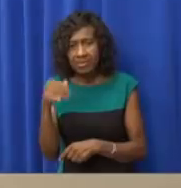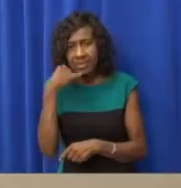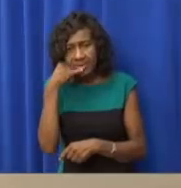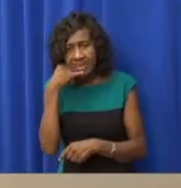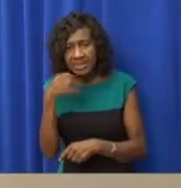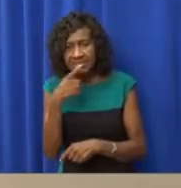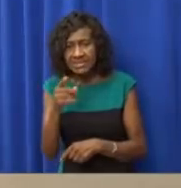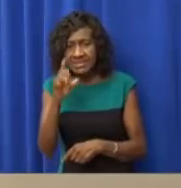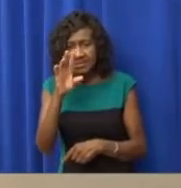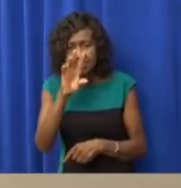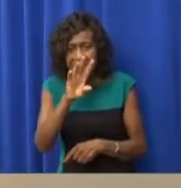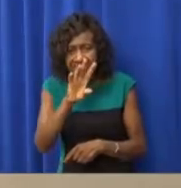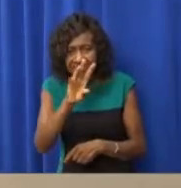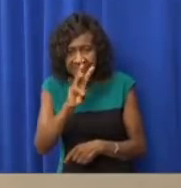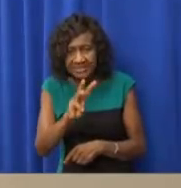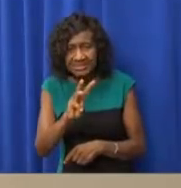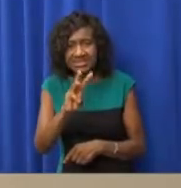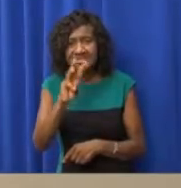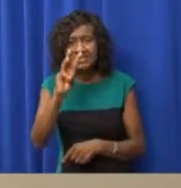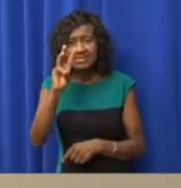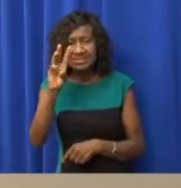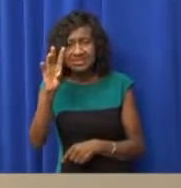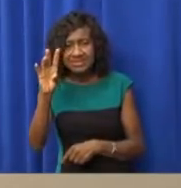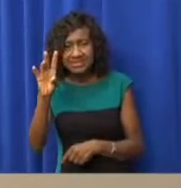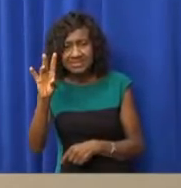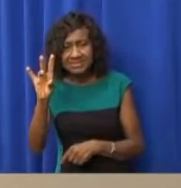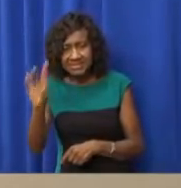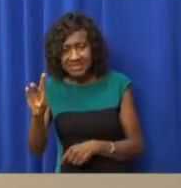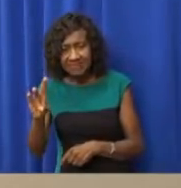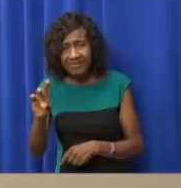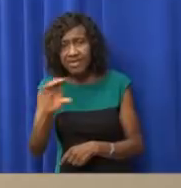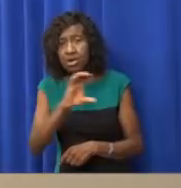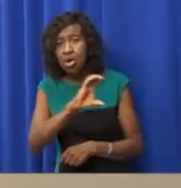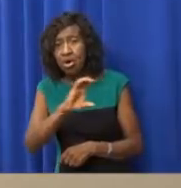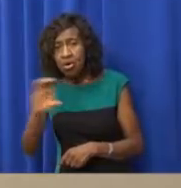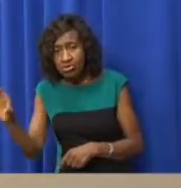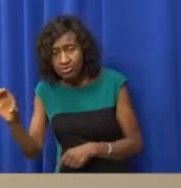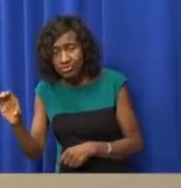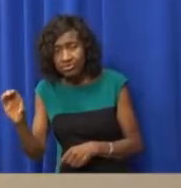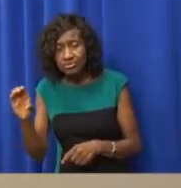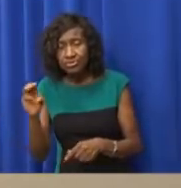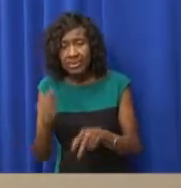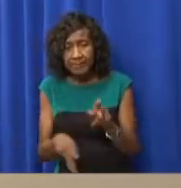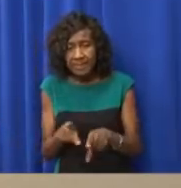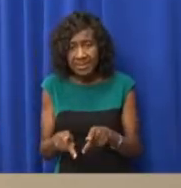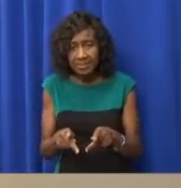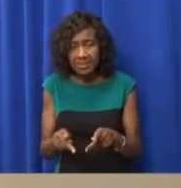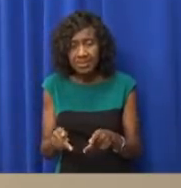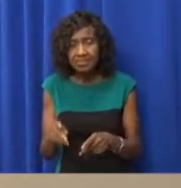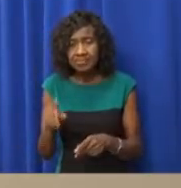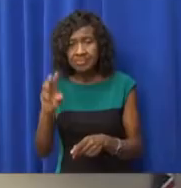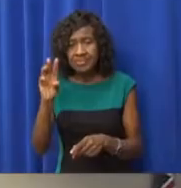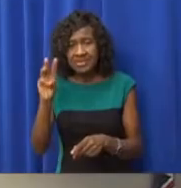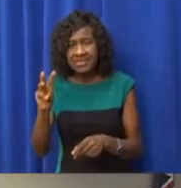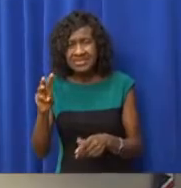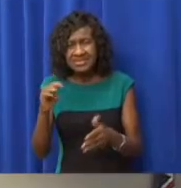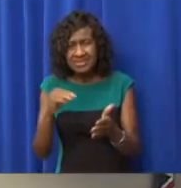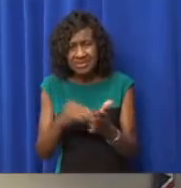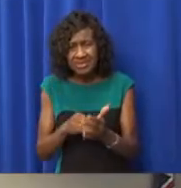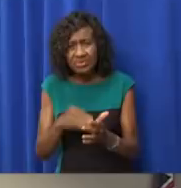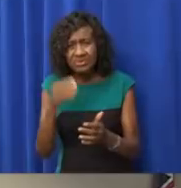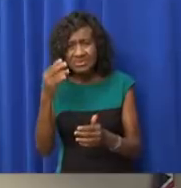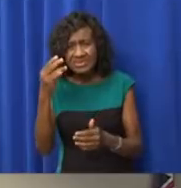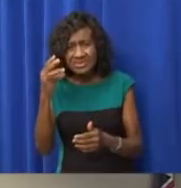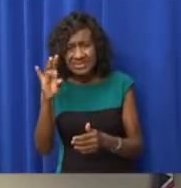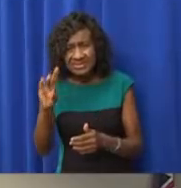people who still want to come back. So yeah, it is a large number. Okay. As it relates to bus